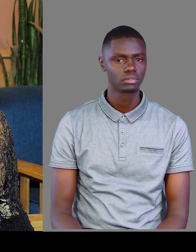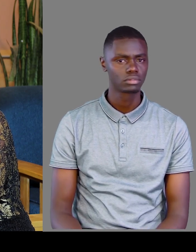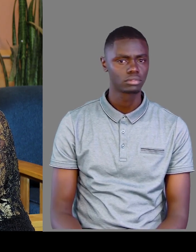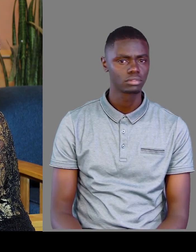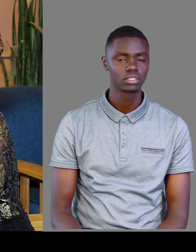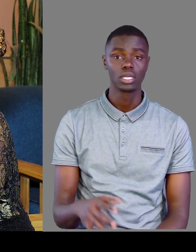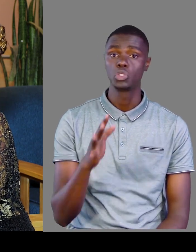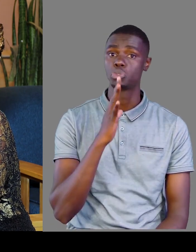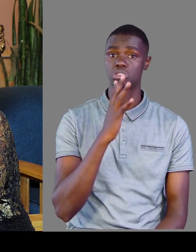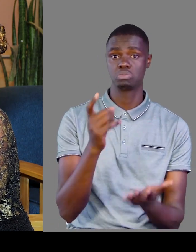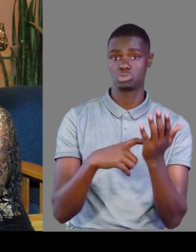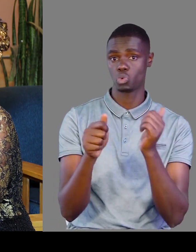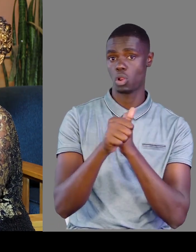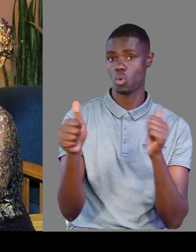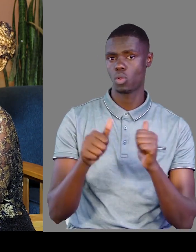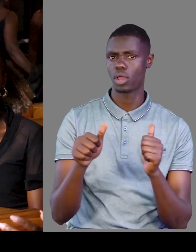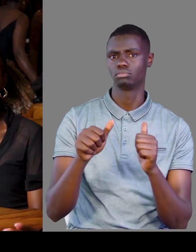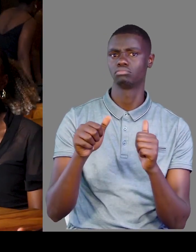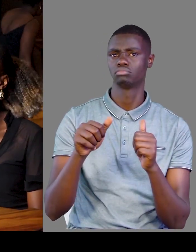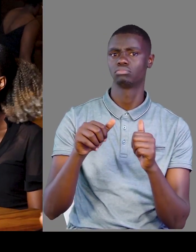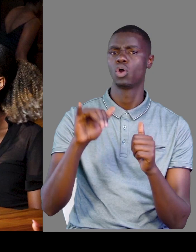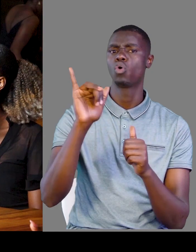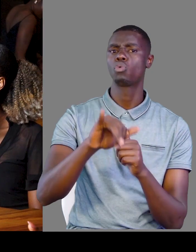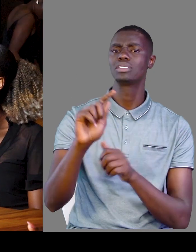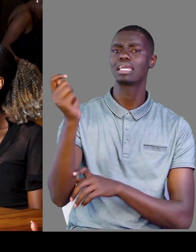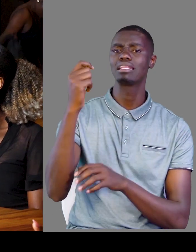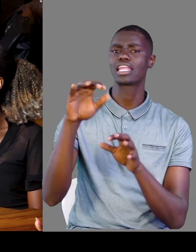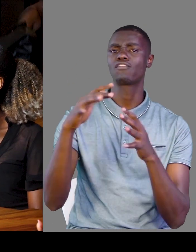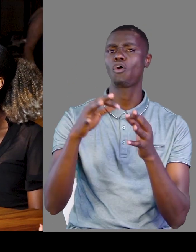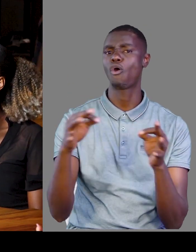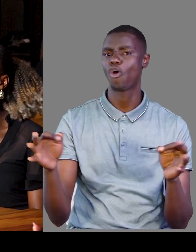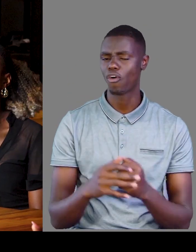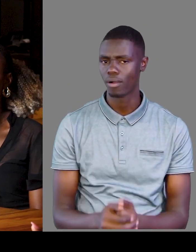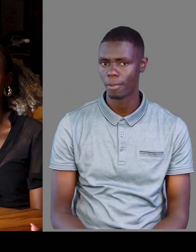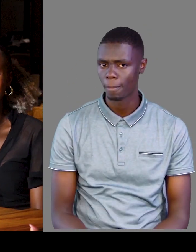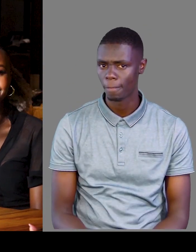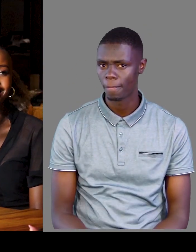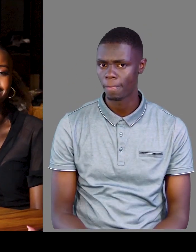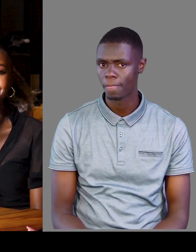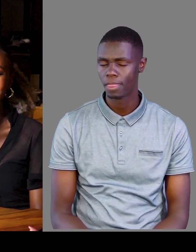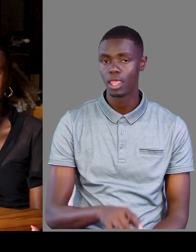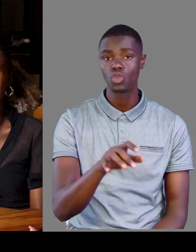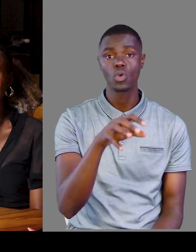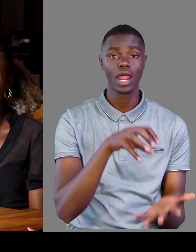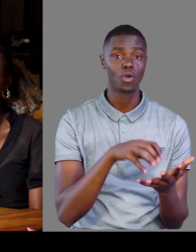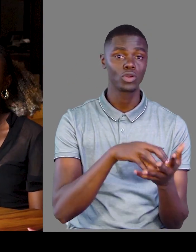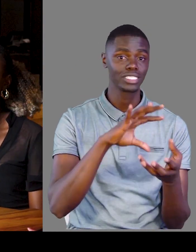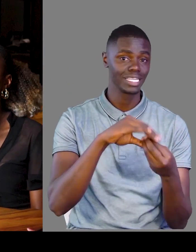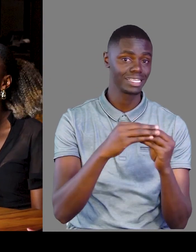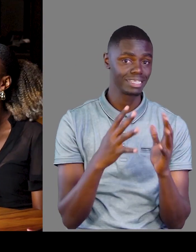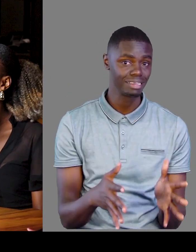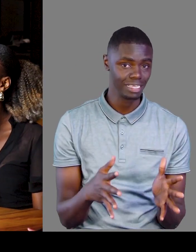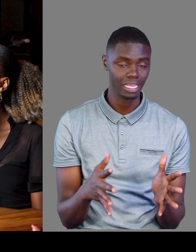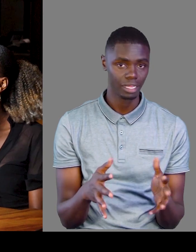hear you speak Swahili so well. How long have you stayed in Kenya? And in Swahili, anybody content